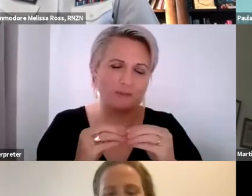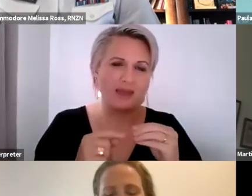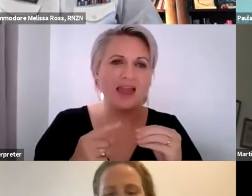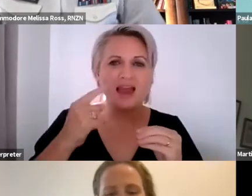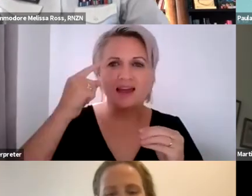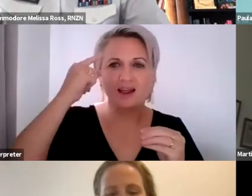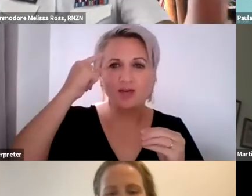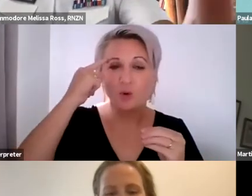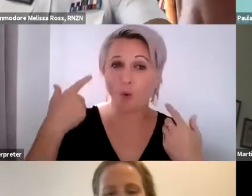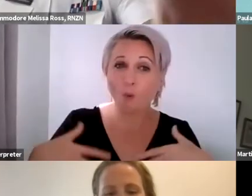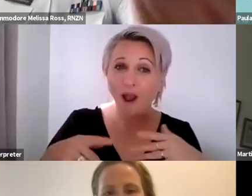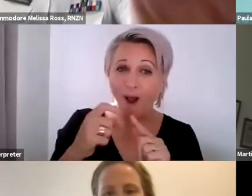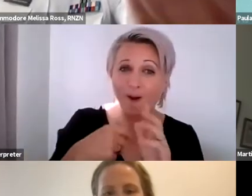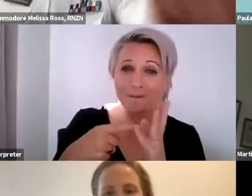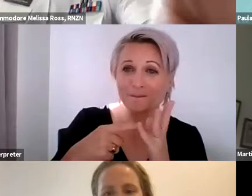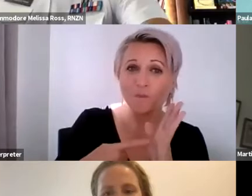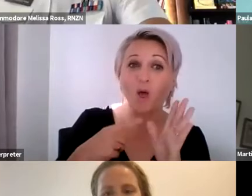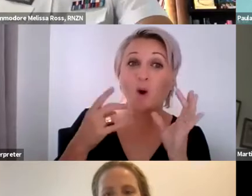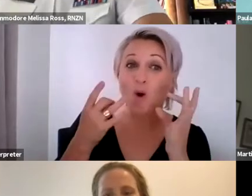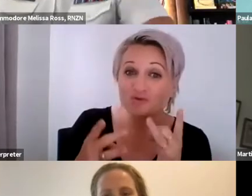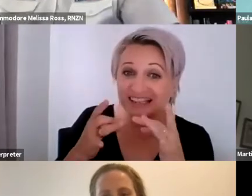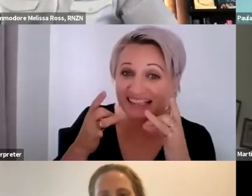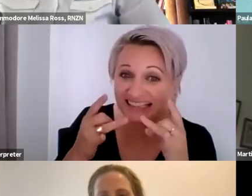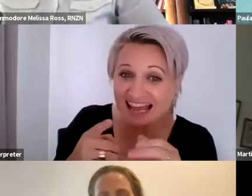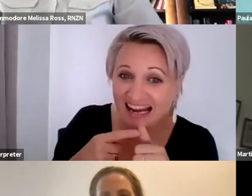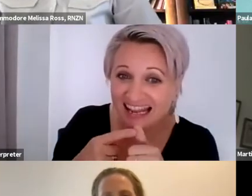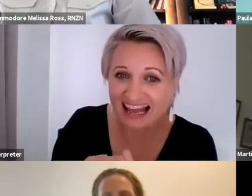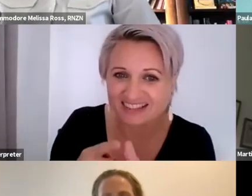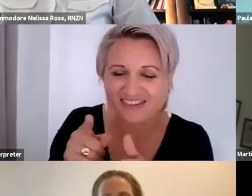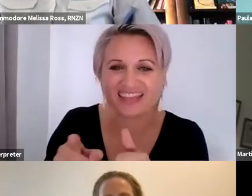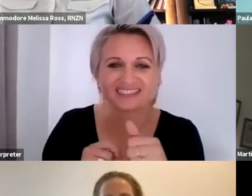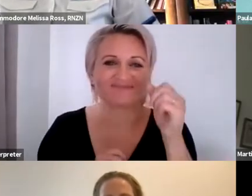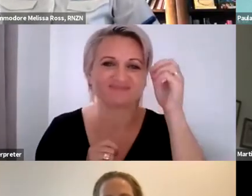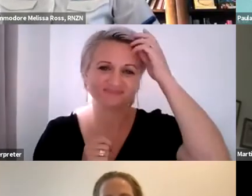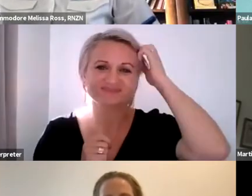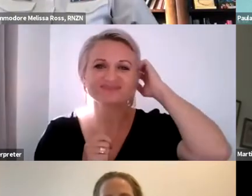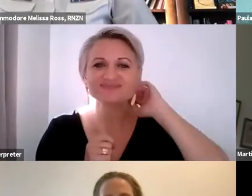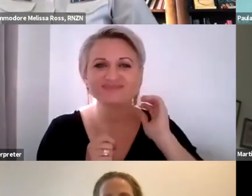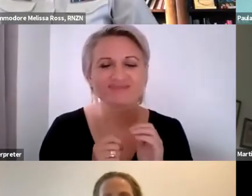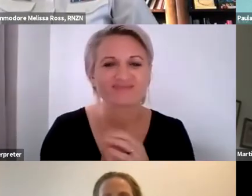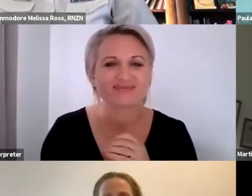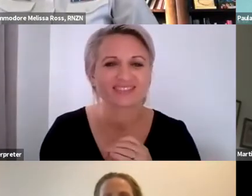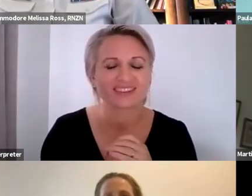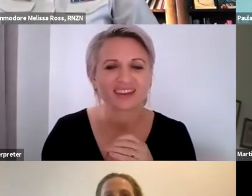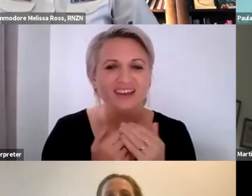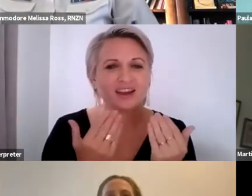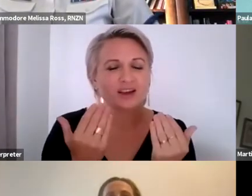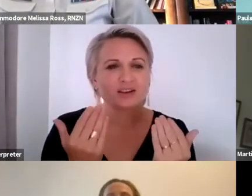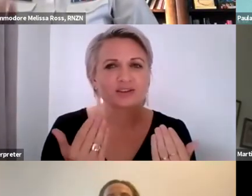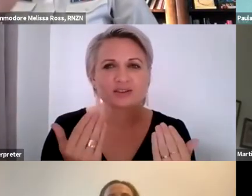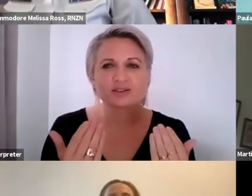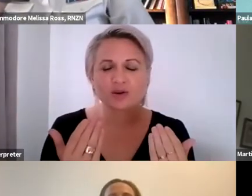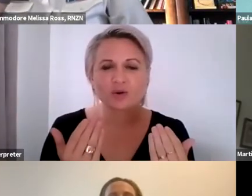started answering that. The child poverty report and statistics is